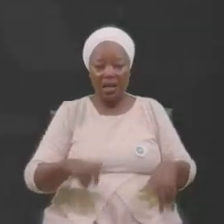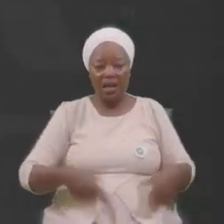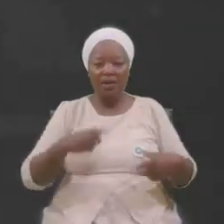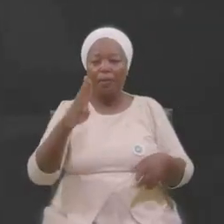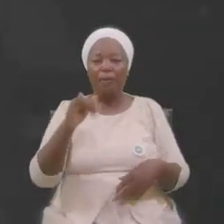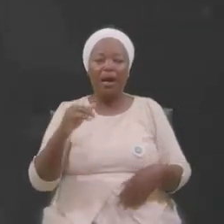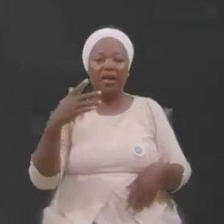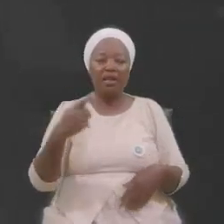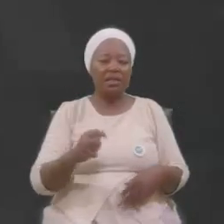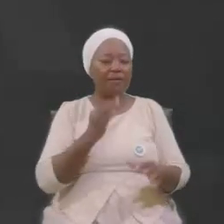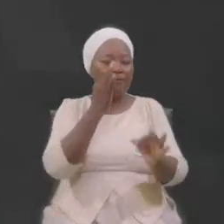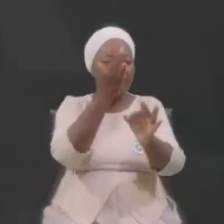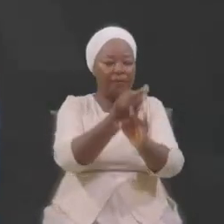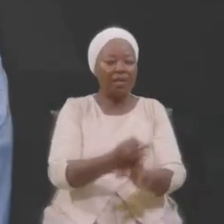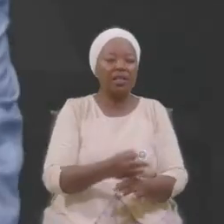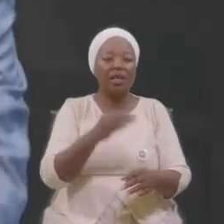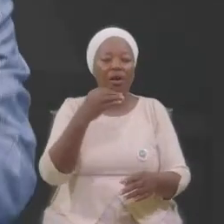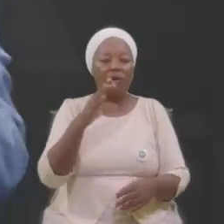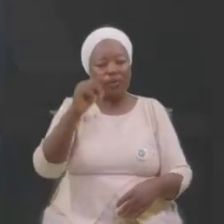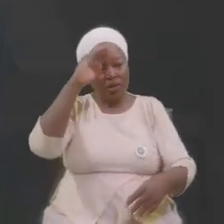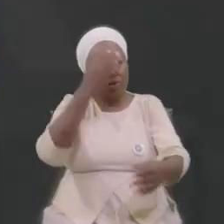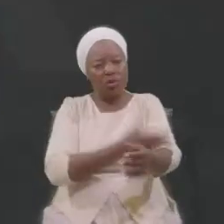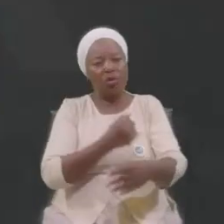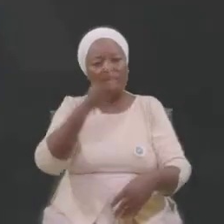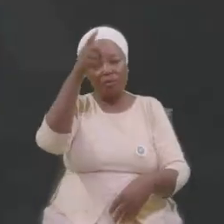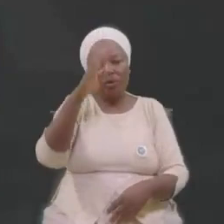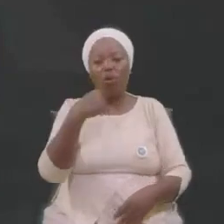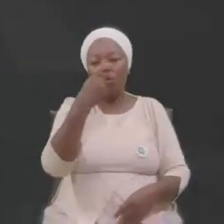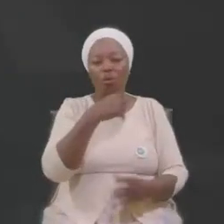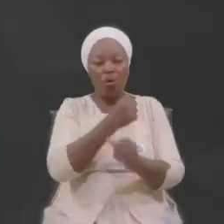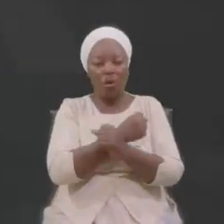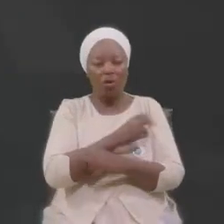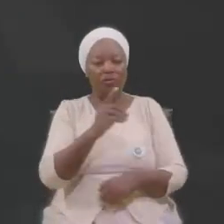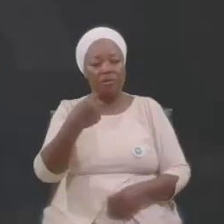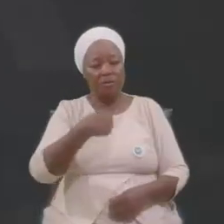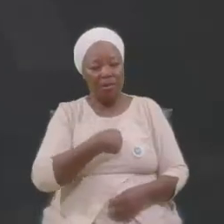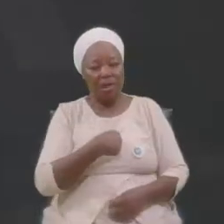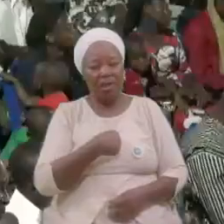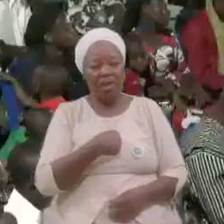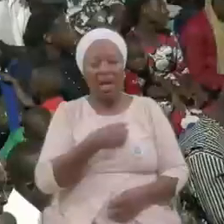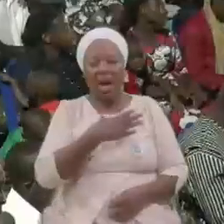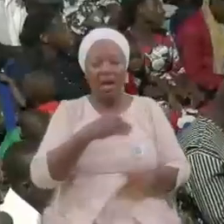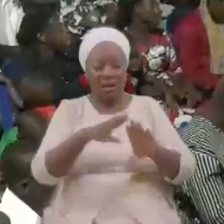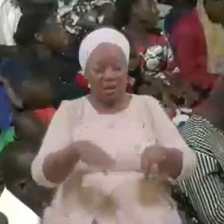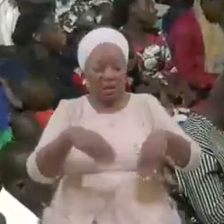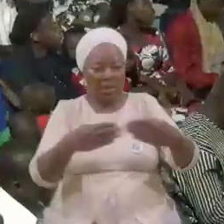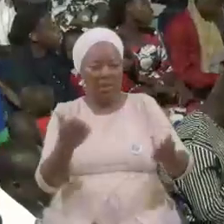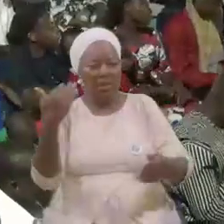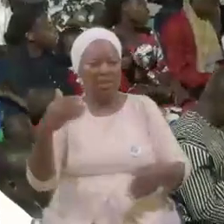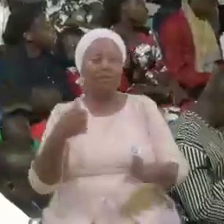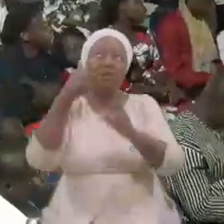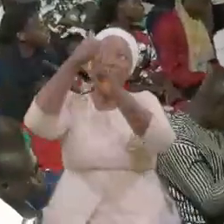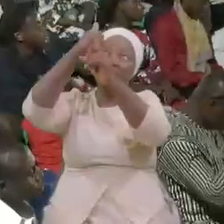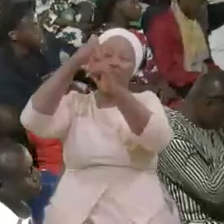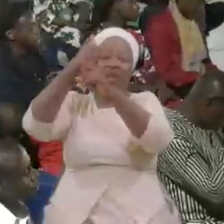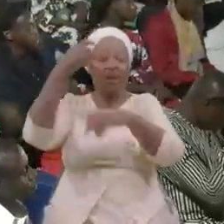the faith of the Son of God, who loved me and gave